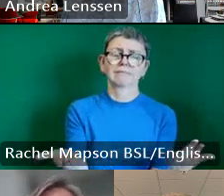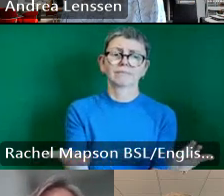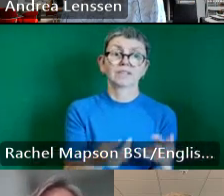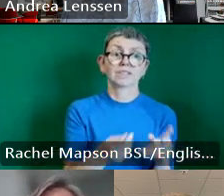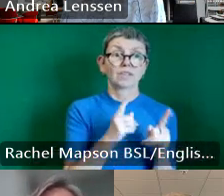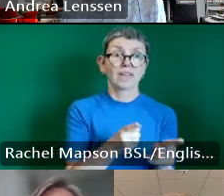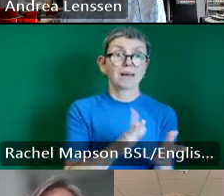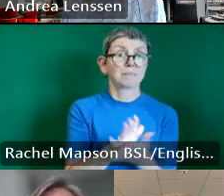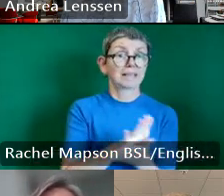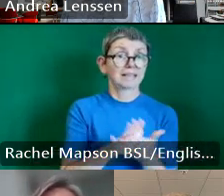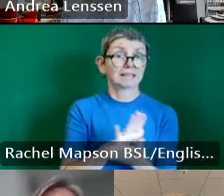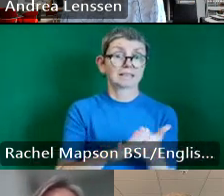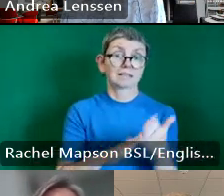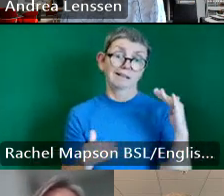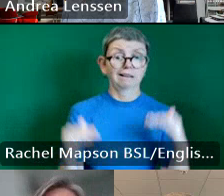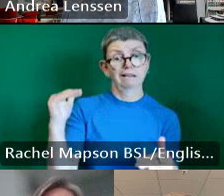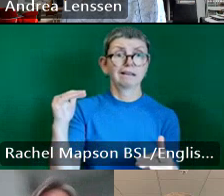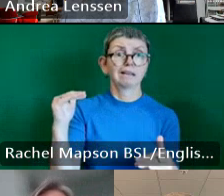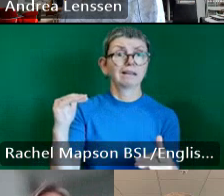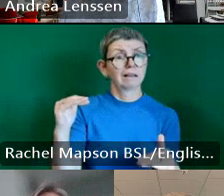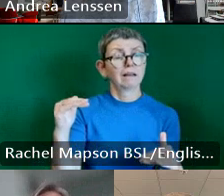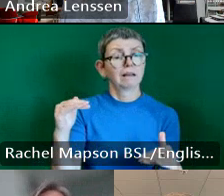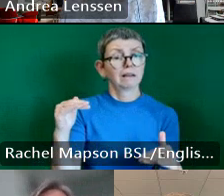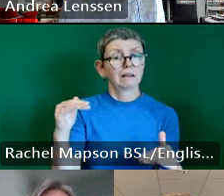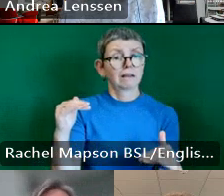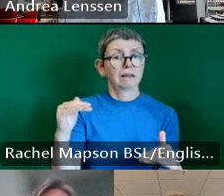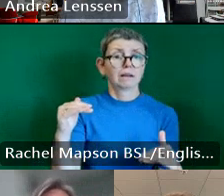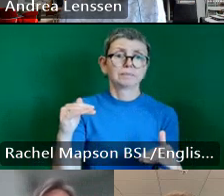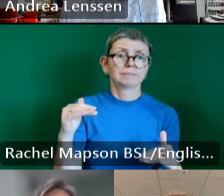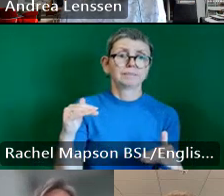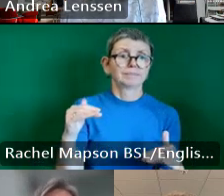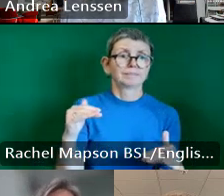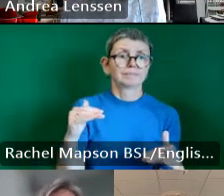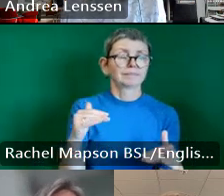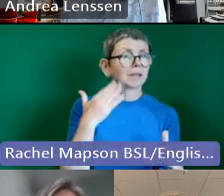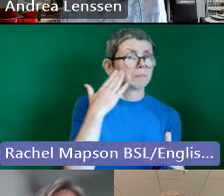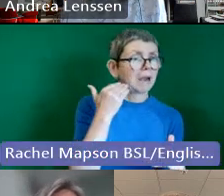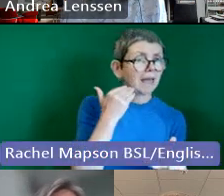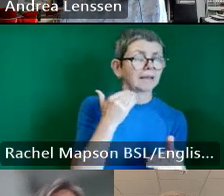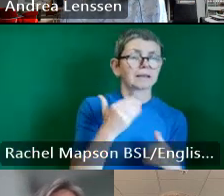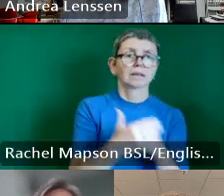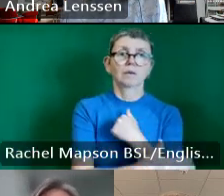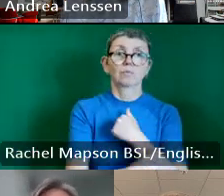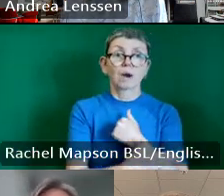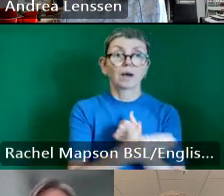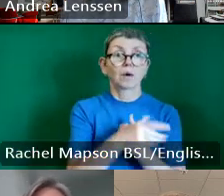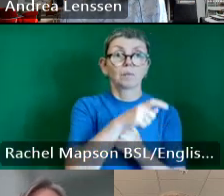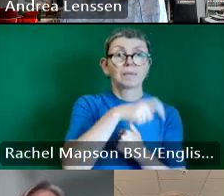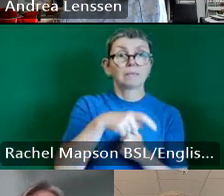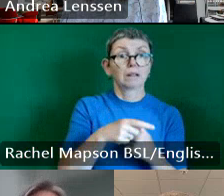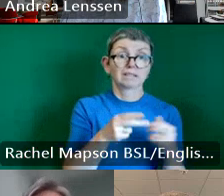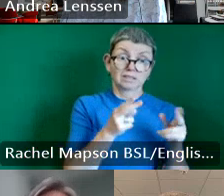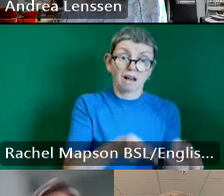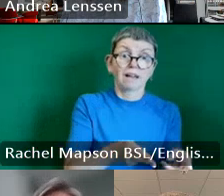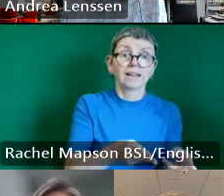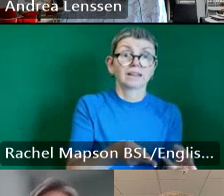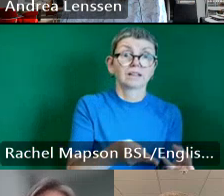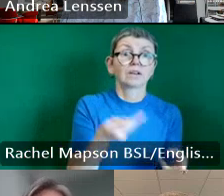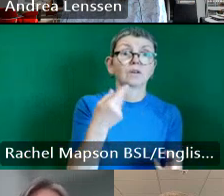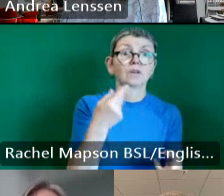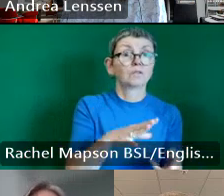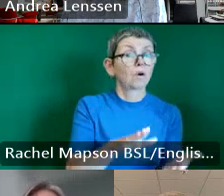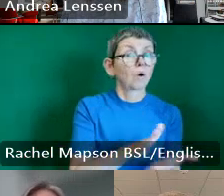a disproportionate amount of Black and brown people dying unnecessarily from things